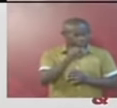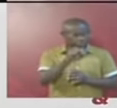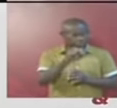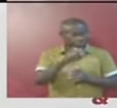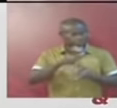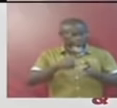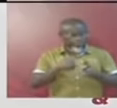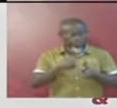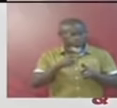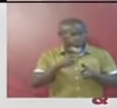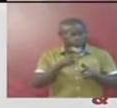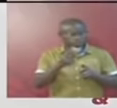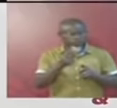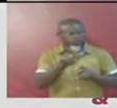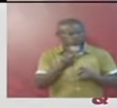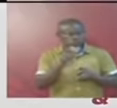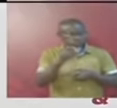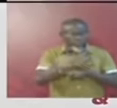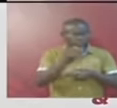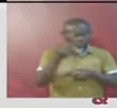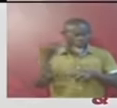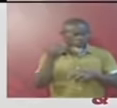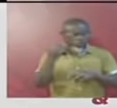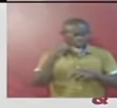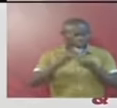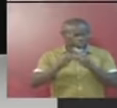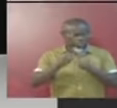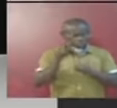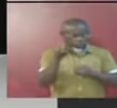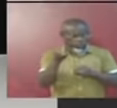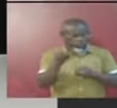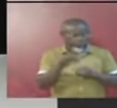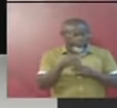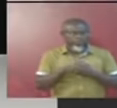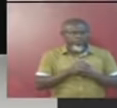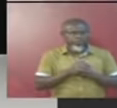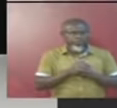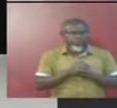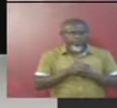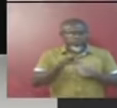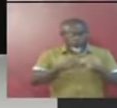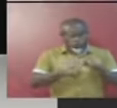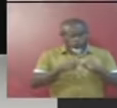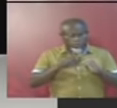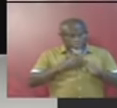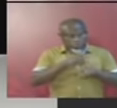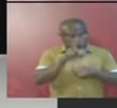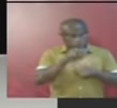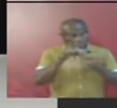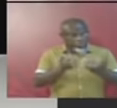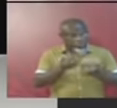representative of at the point in time. Okay, all right, thank you very much. So my question then is,